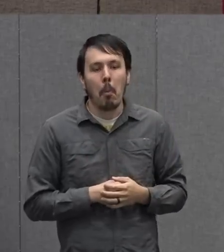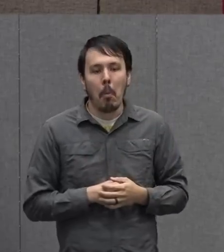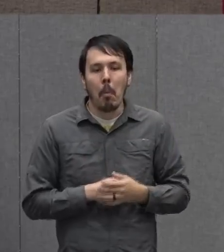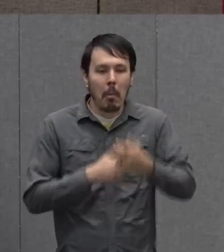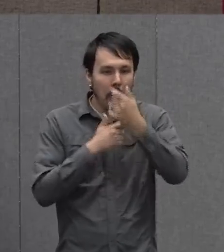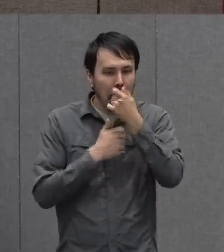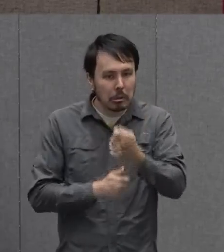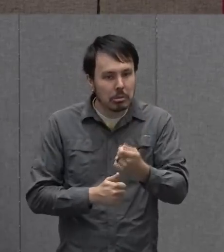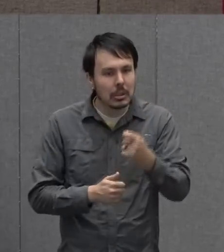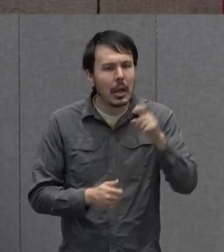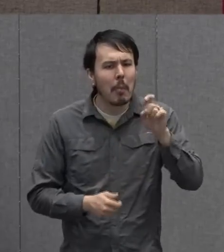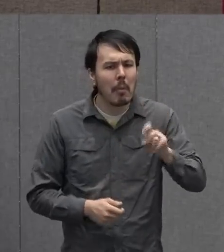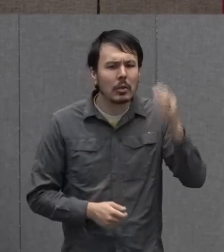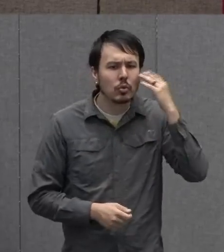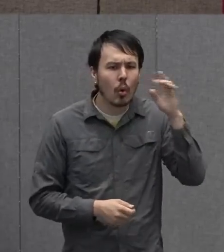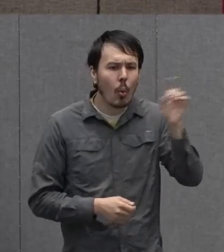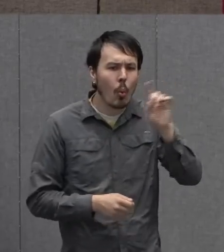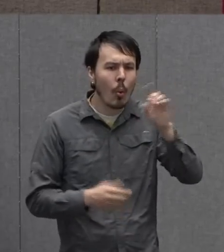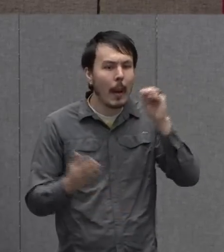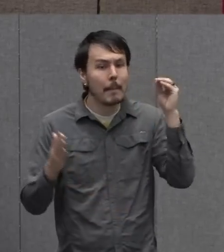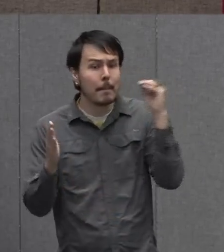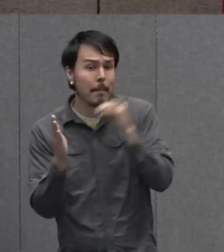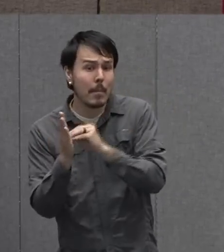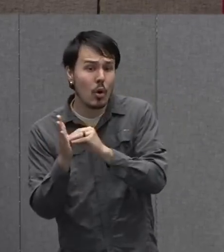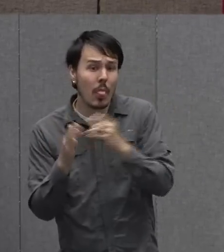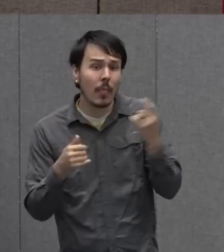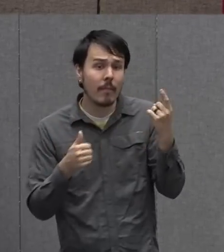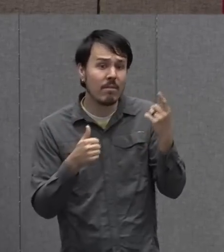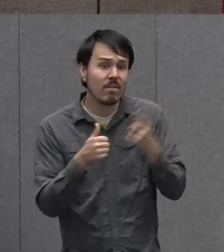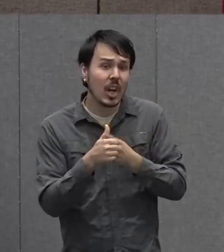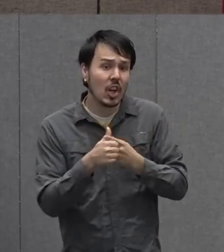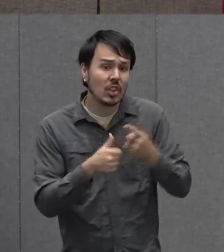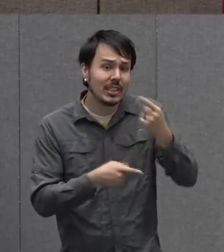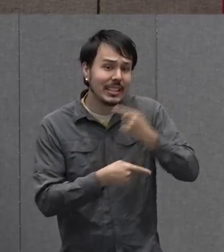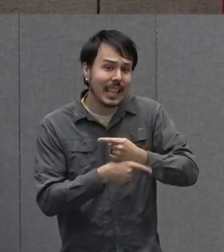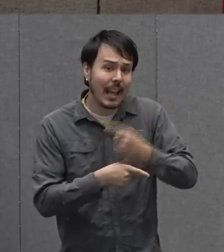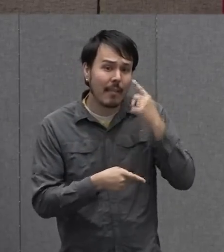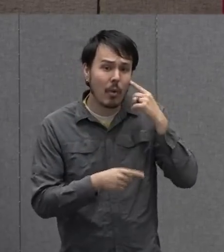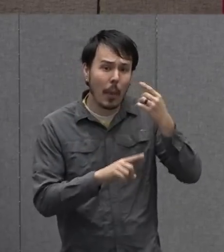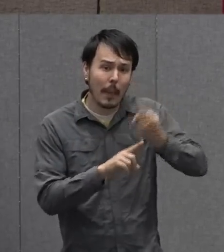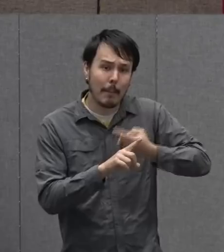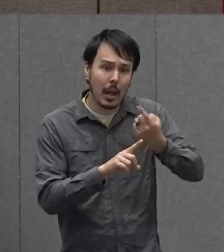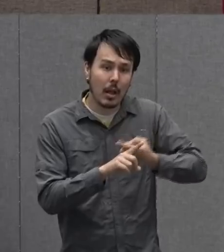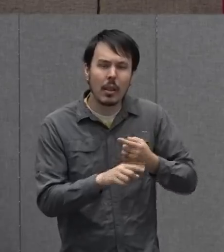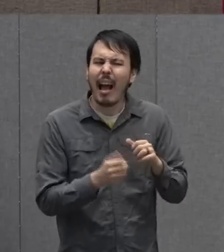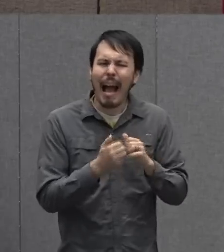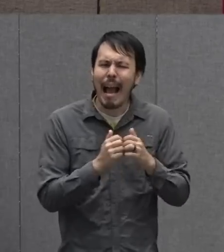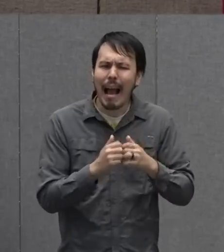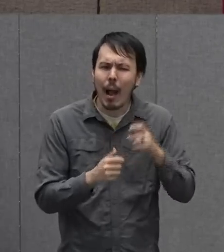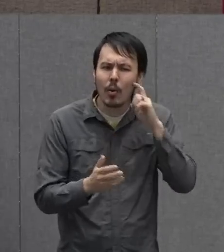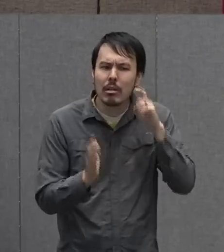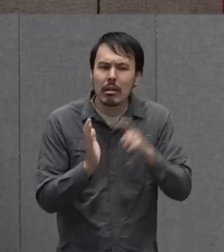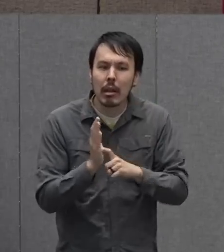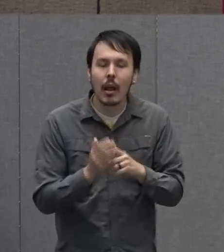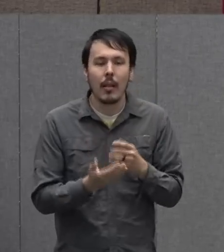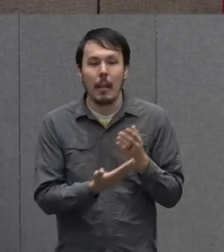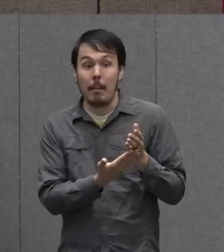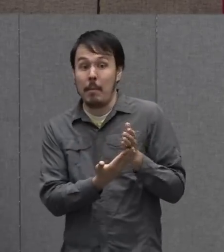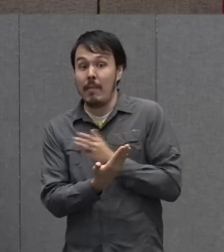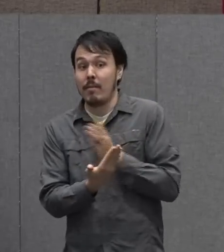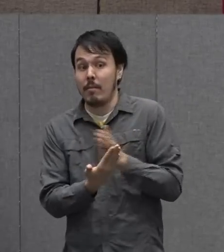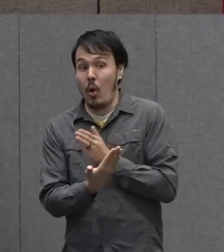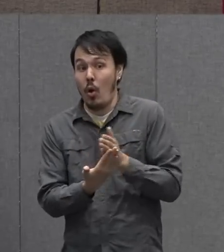the first day of the month? Well, you have to look at the month before to see where it